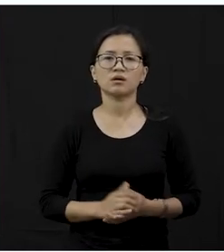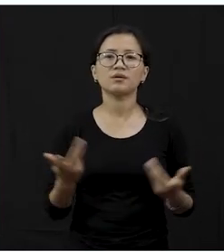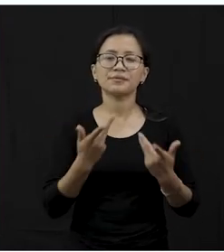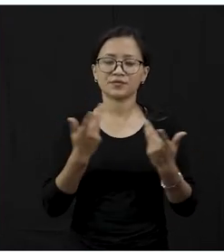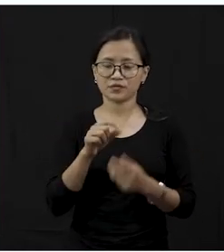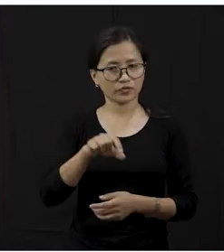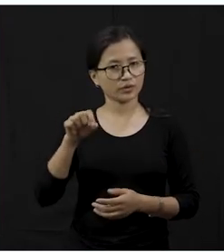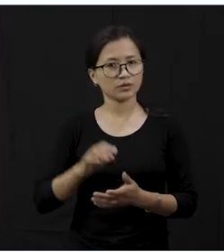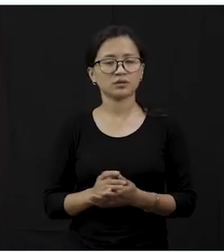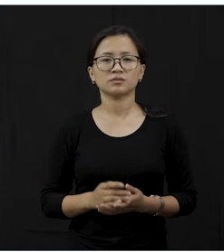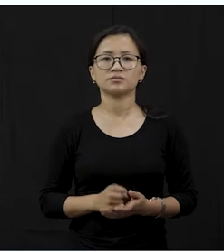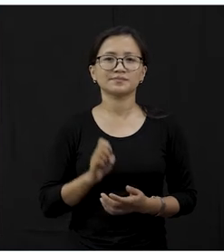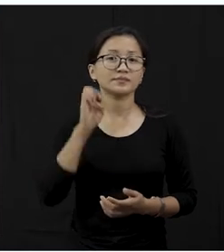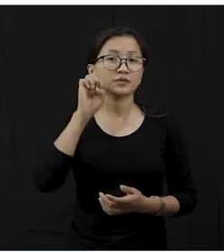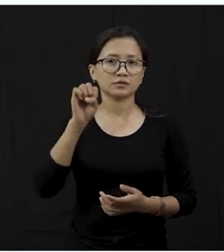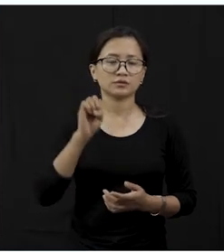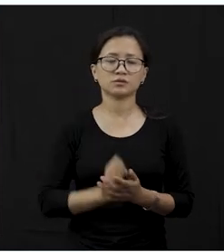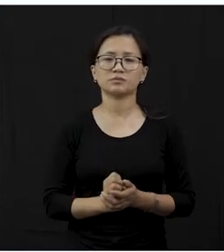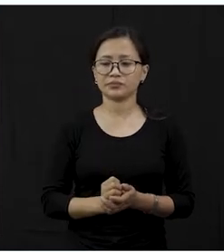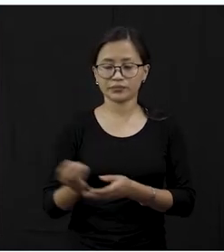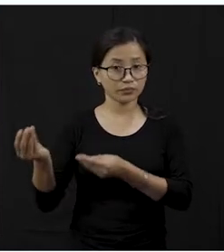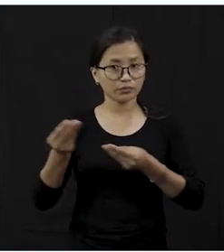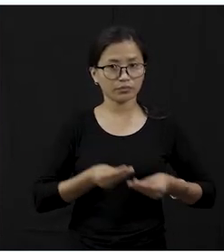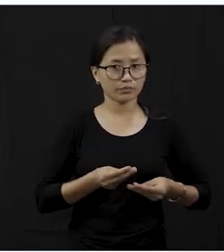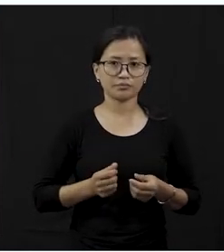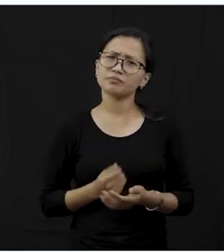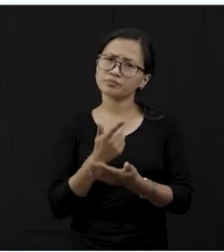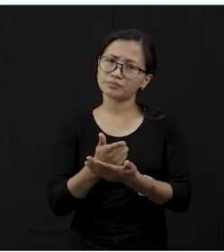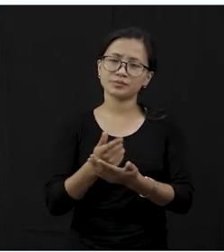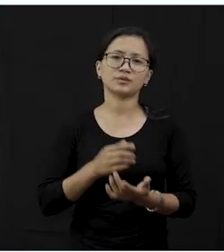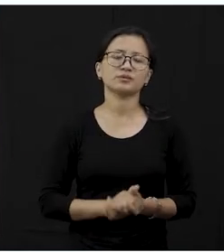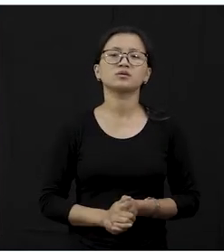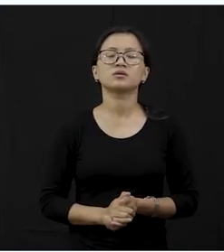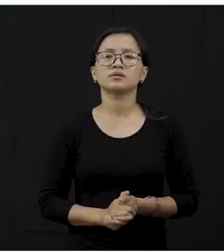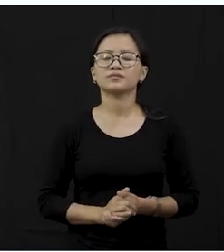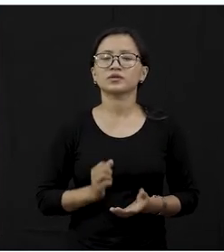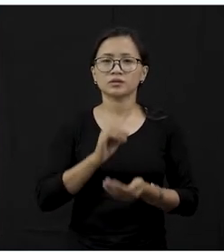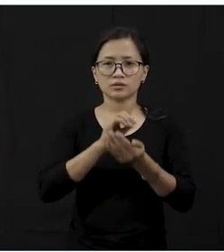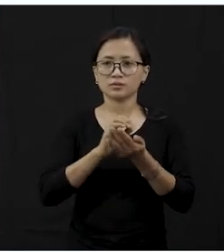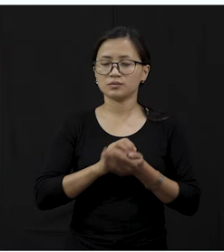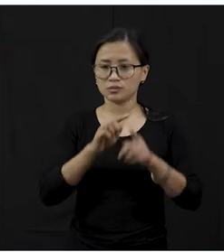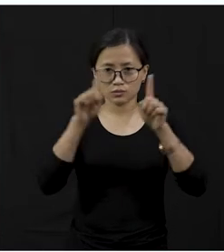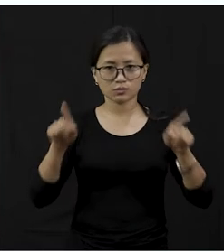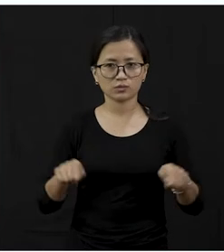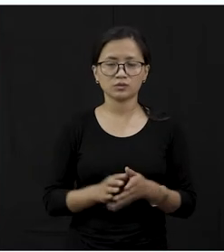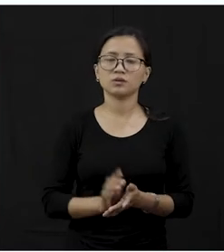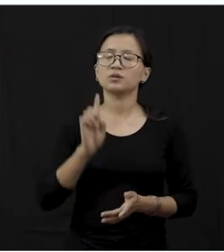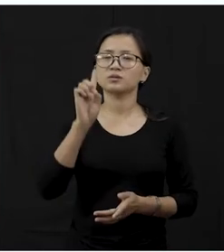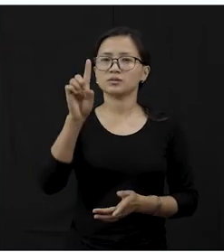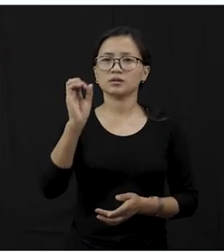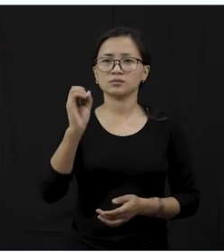many bottles he is buying? So like I mentioned, in one box, he is keeping 10